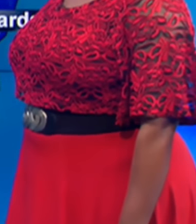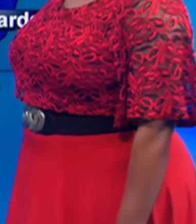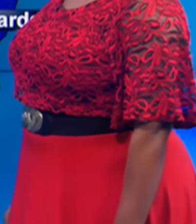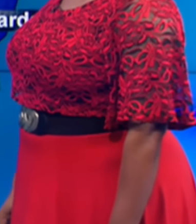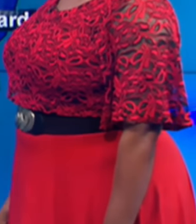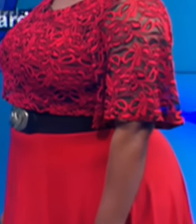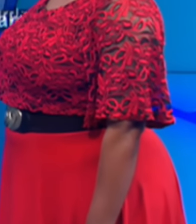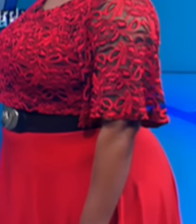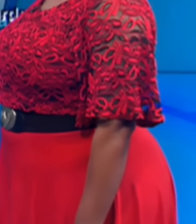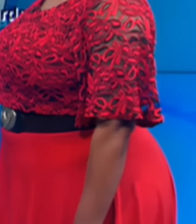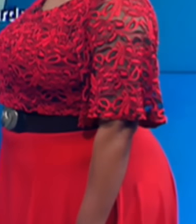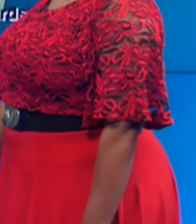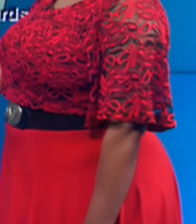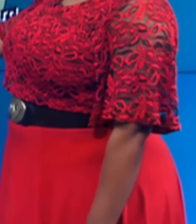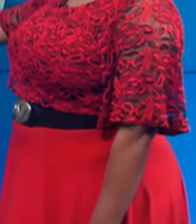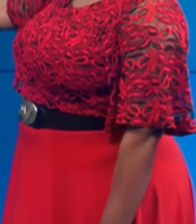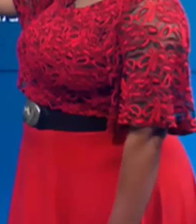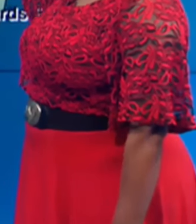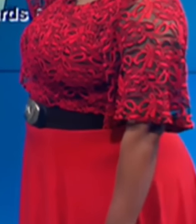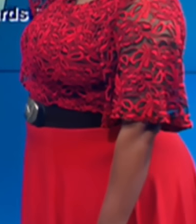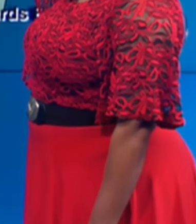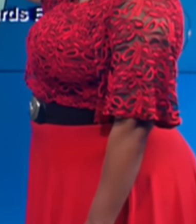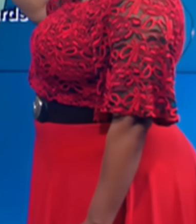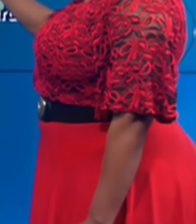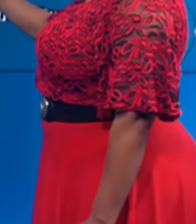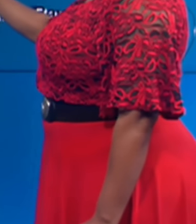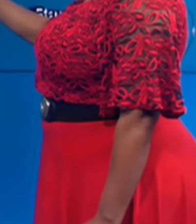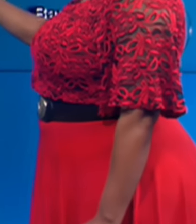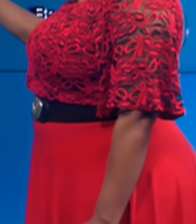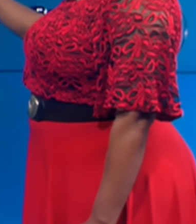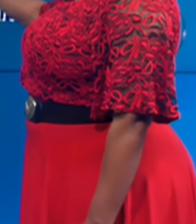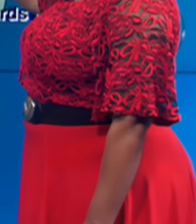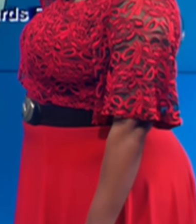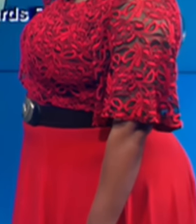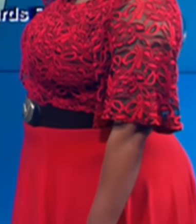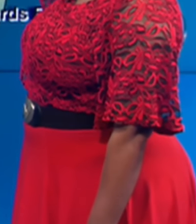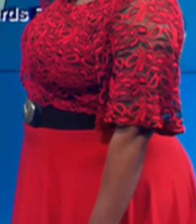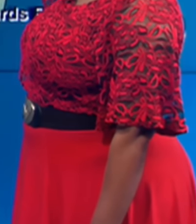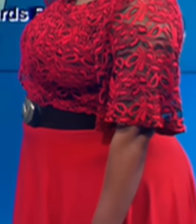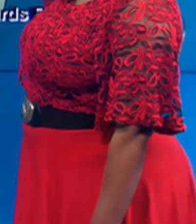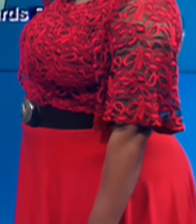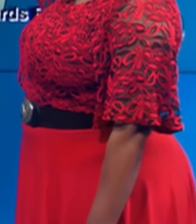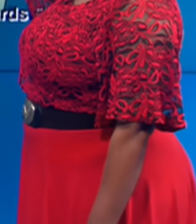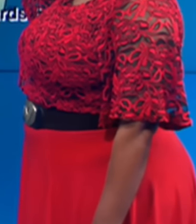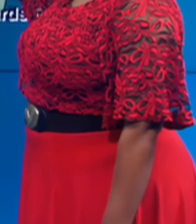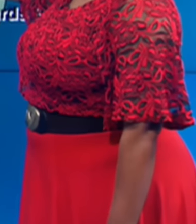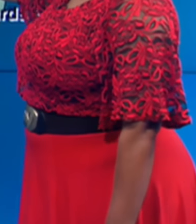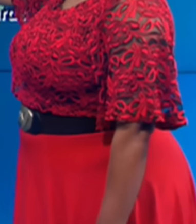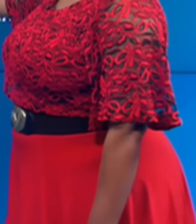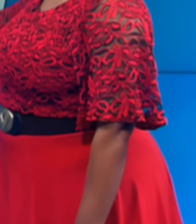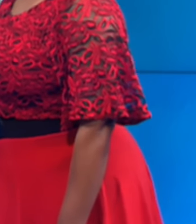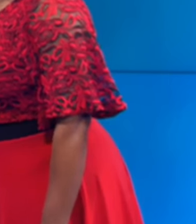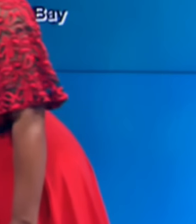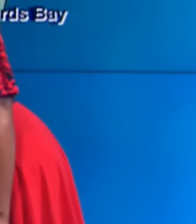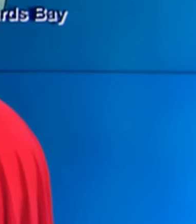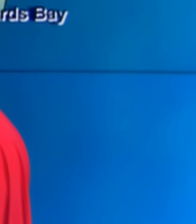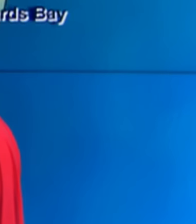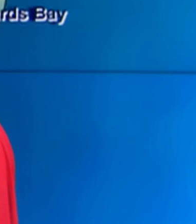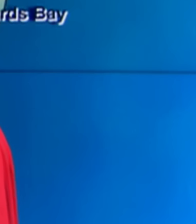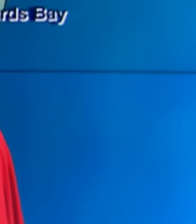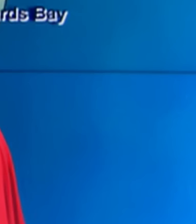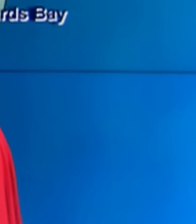go KwaZulu-Natal dipula tše la re sa itemogela tšona bošegong bo gonagala gone le dipula tša matla ka dibe ge re lebelela gona go mo go la Limpopo dikarolong tše dingwe go Gauteng